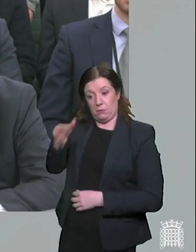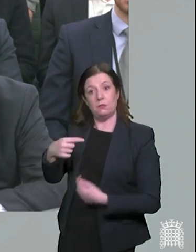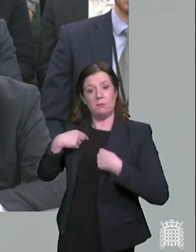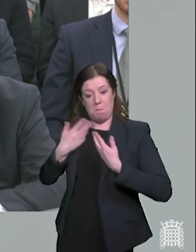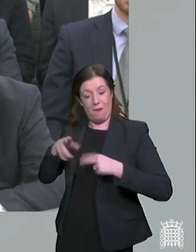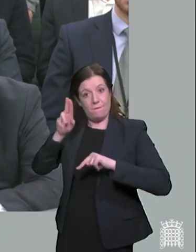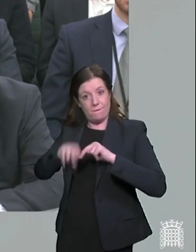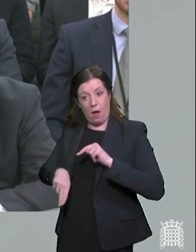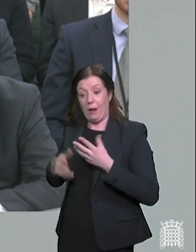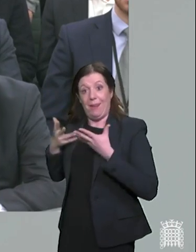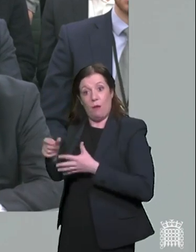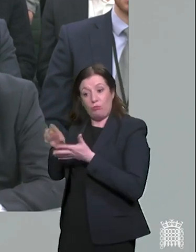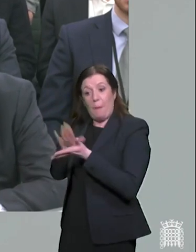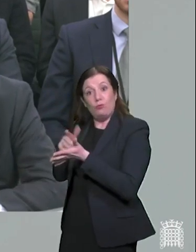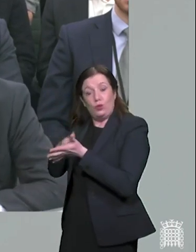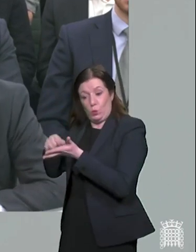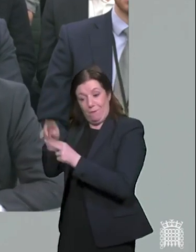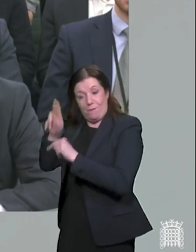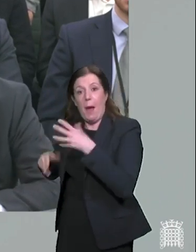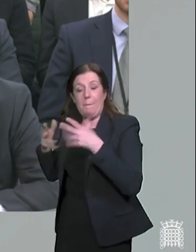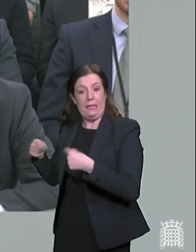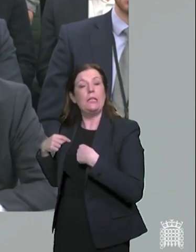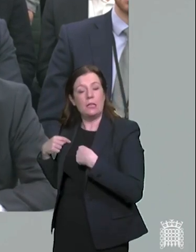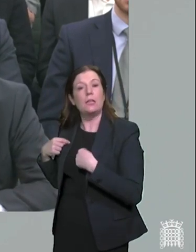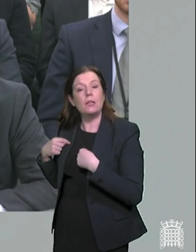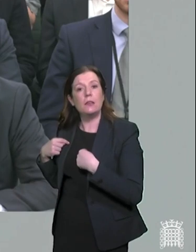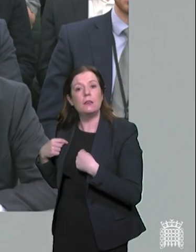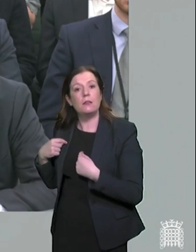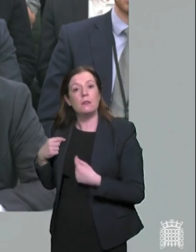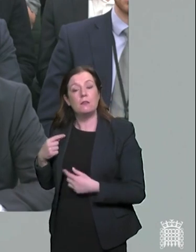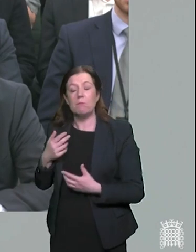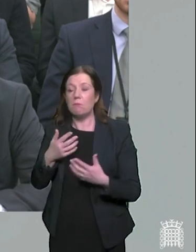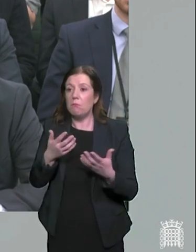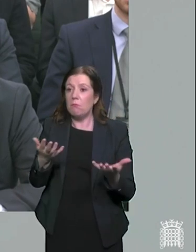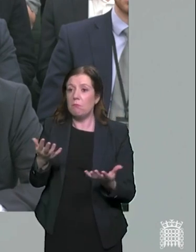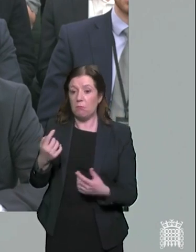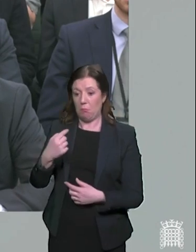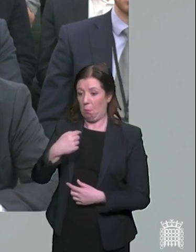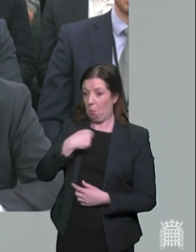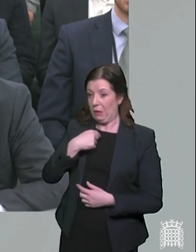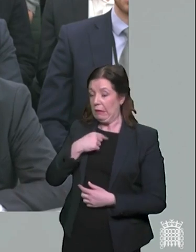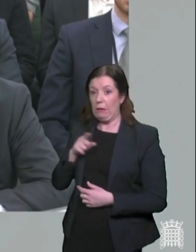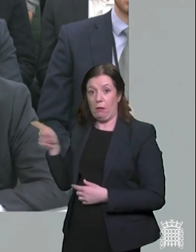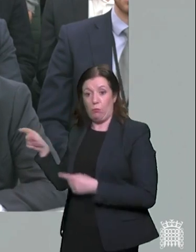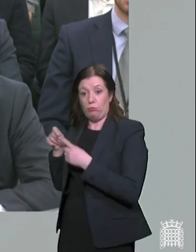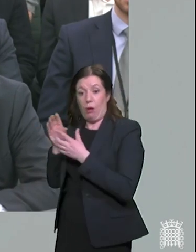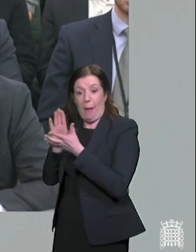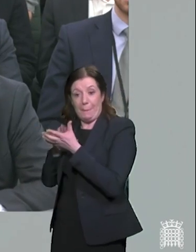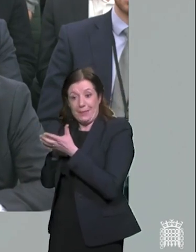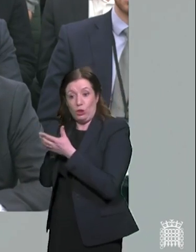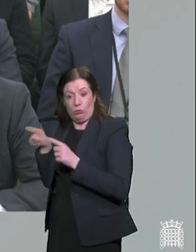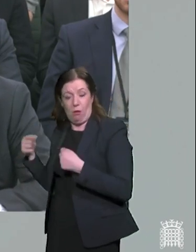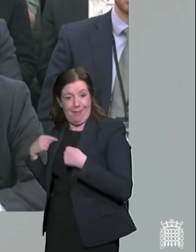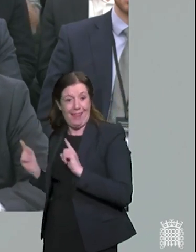fixed penalty notices. But it never occurred to me, or I think the current Prime Minister at the time, that the